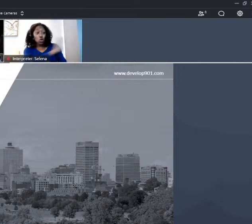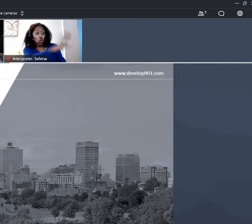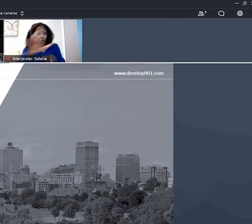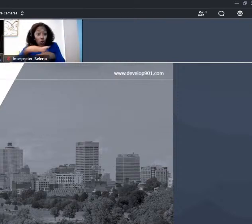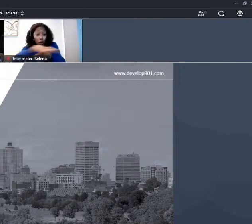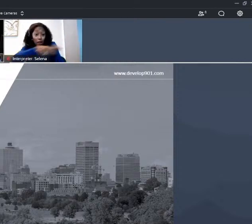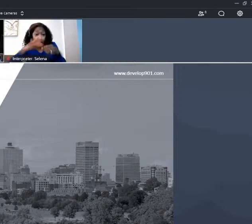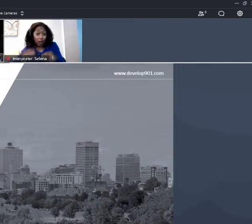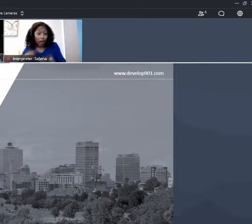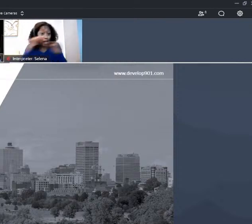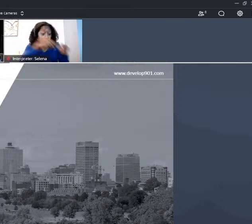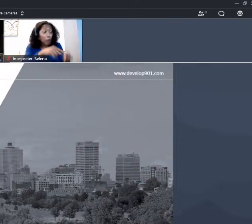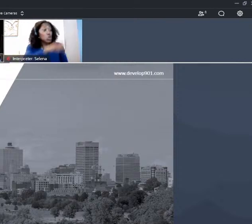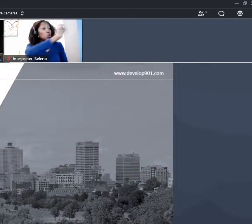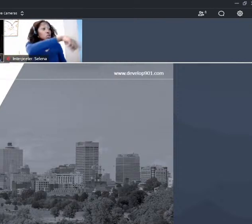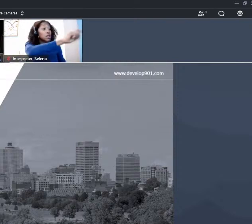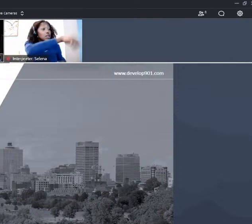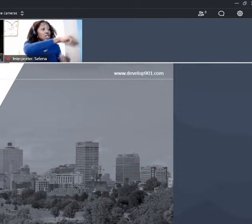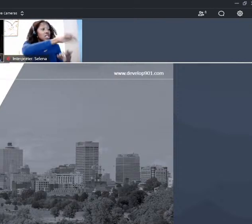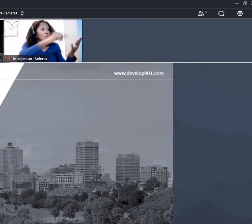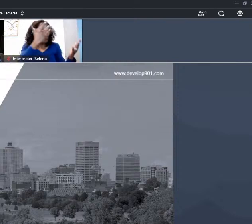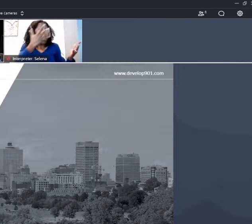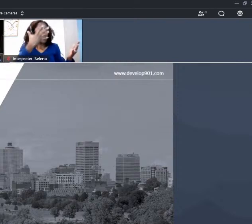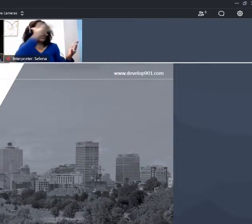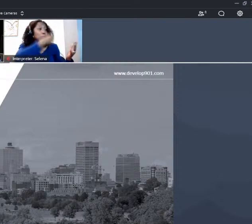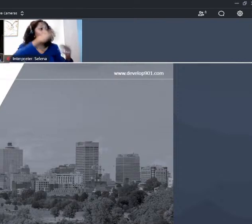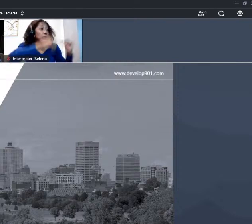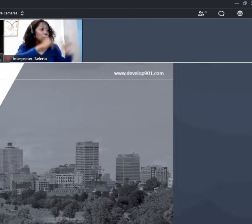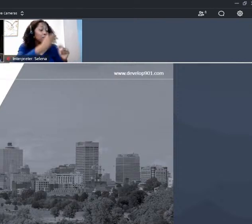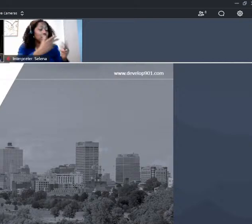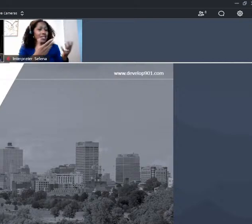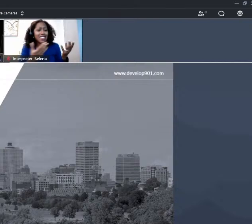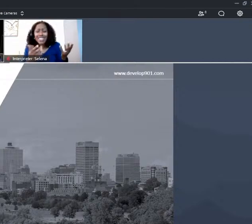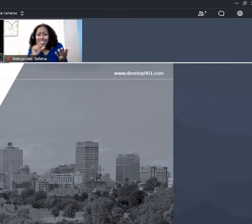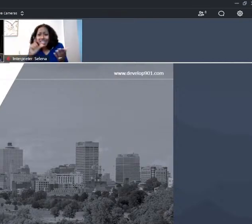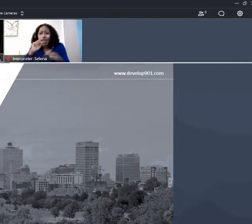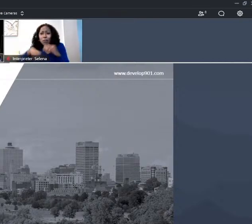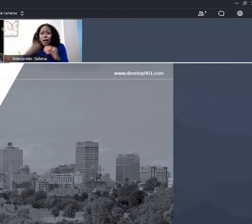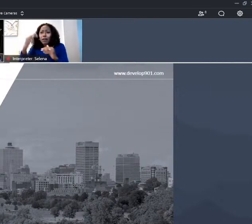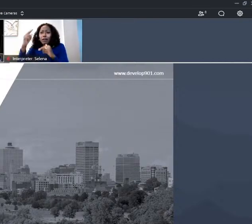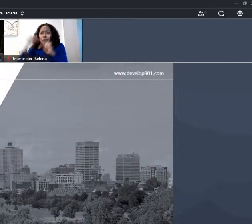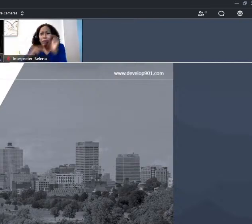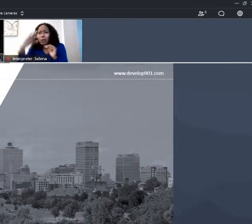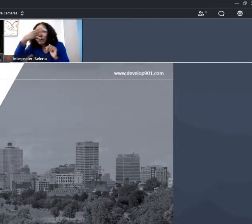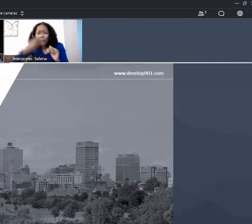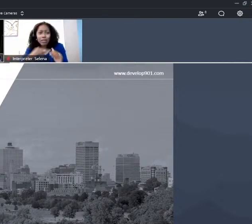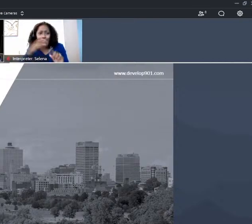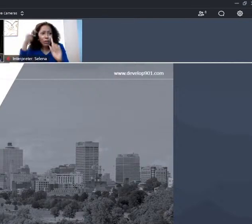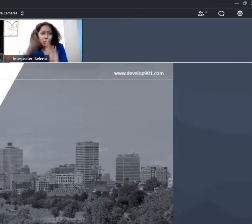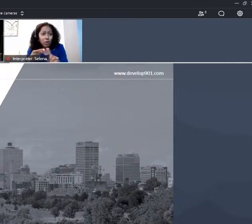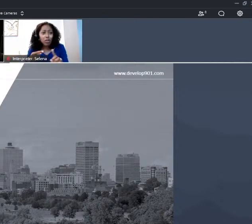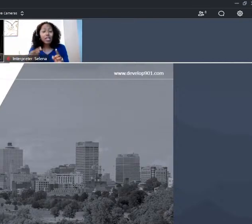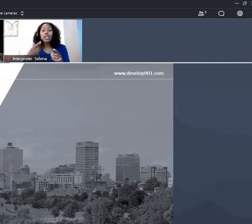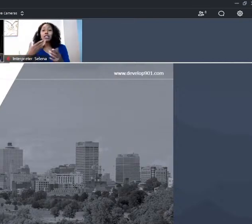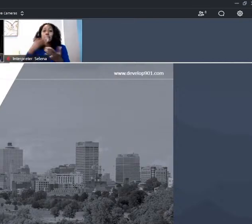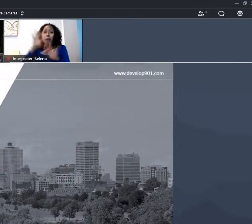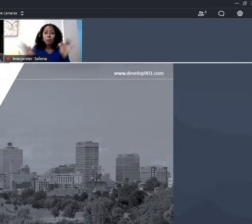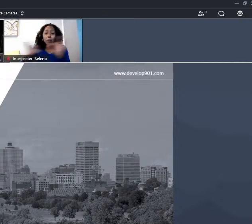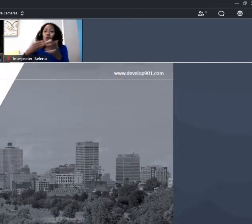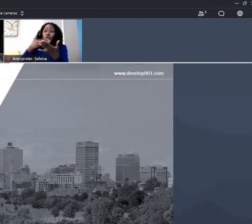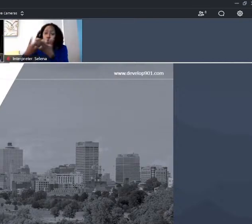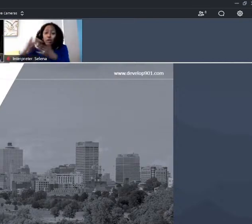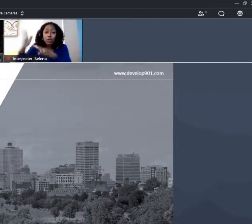no, this is what you all need over here because I think this is a pretty building. It's not about a pretty building. It's about good business. It's